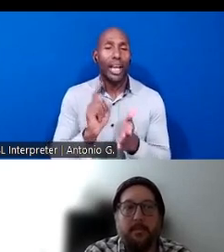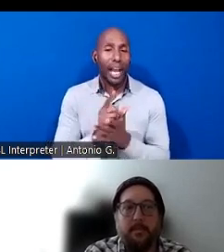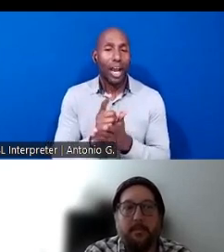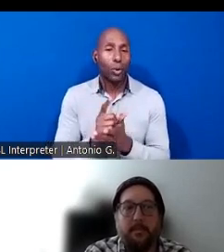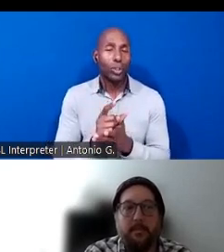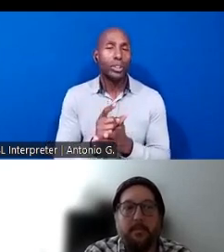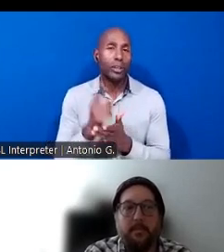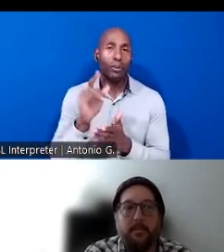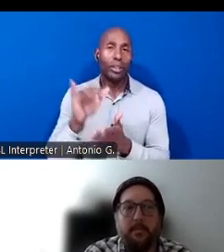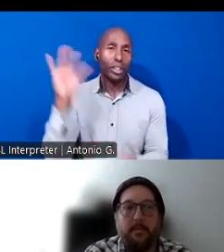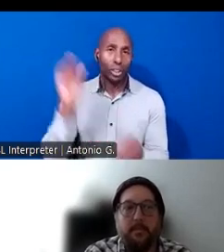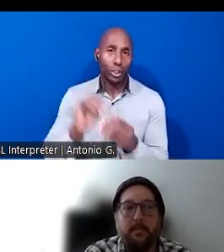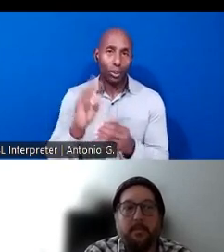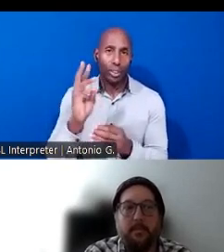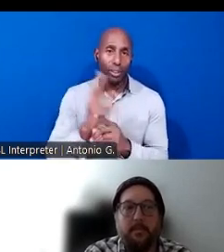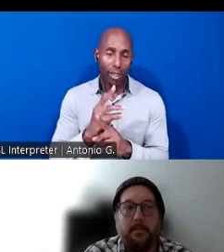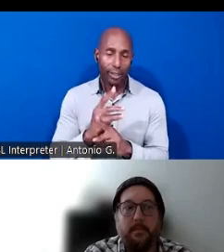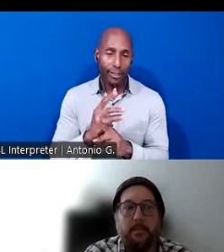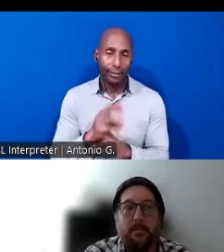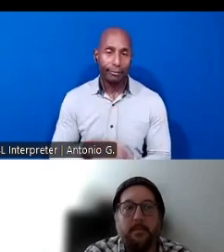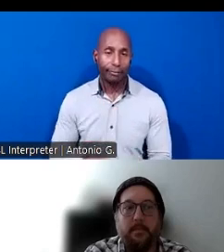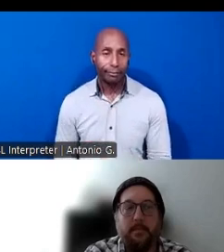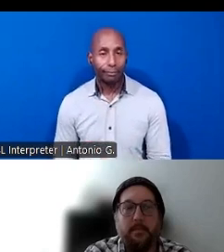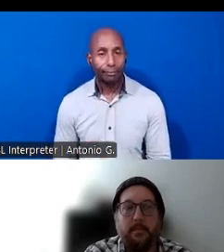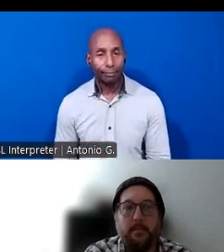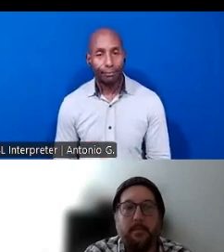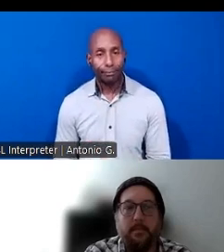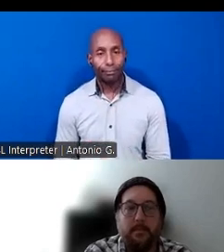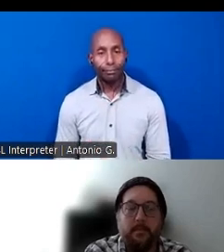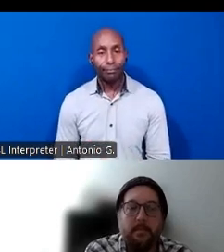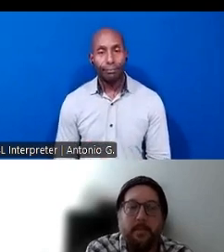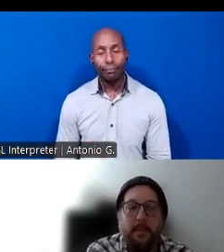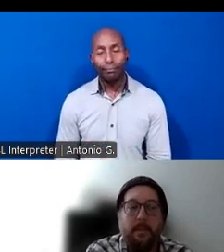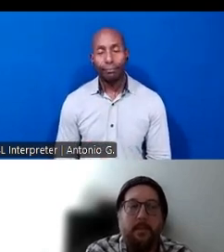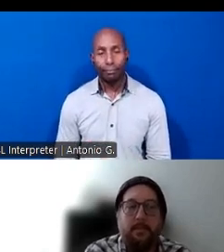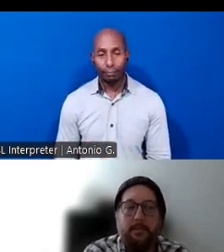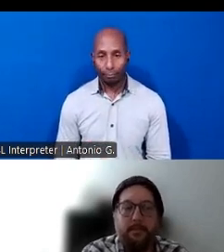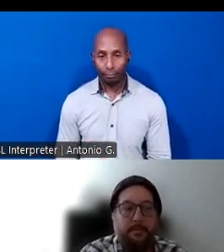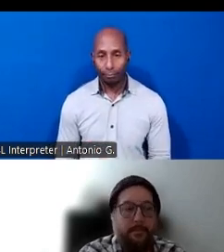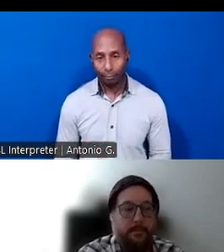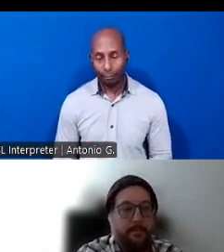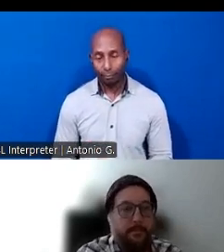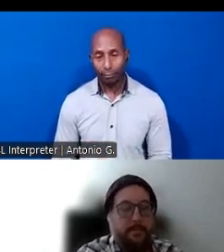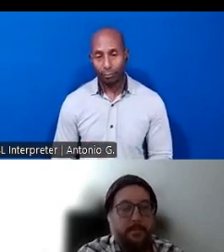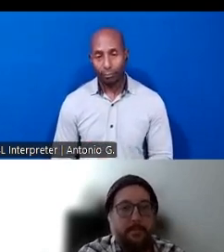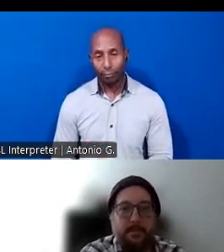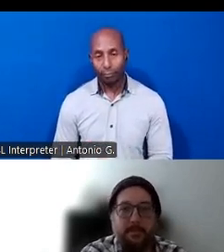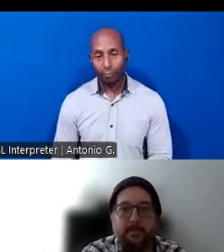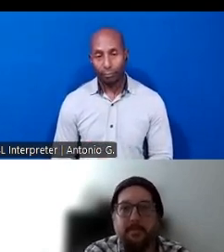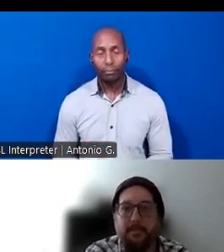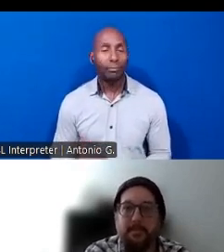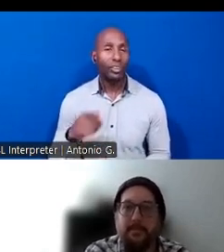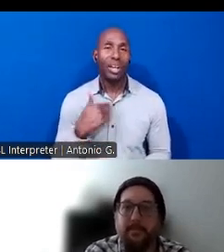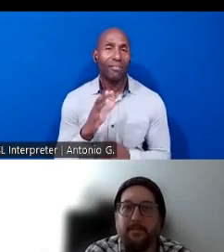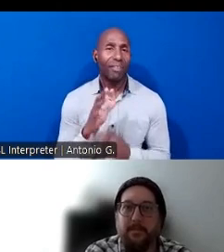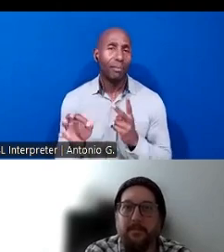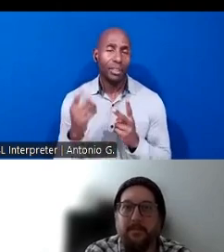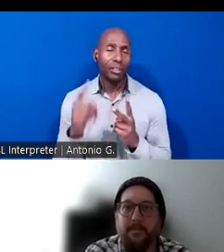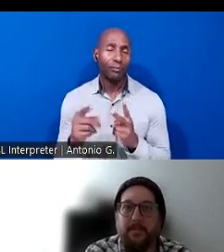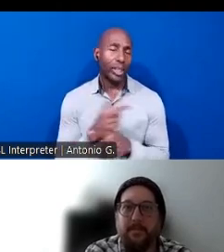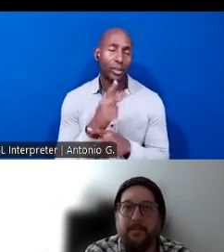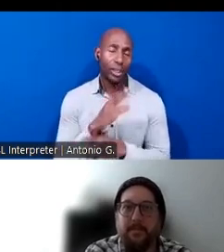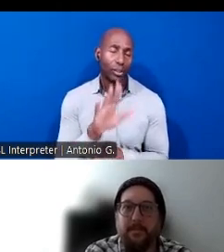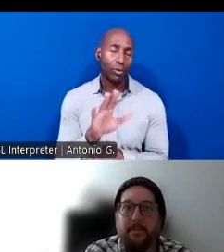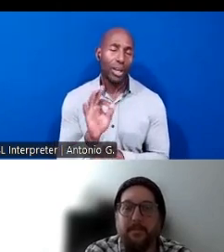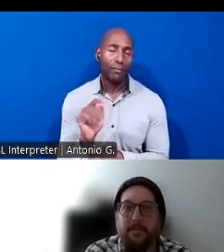calculate FTEs, or the way we like to let people know how to calculate FTEs, this is not the only way, but it's the way we like to